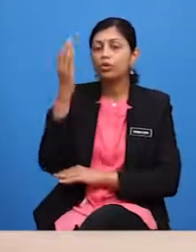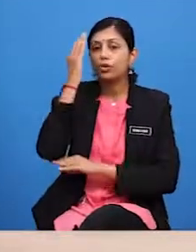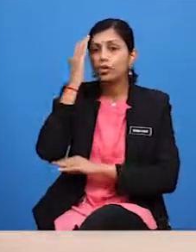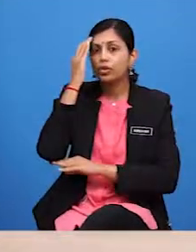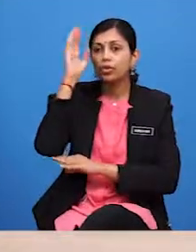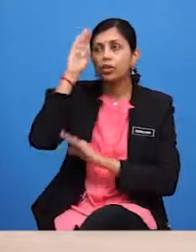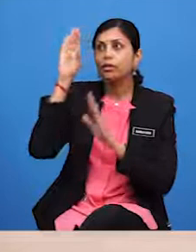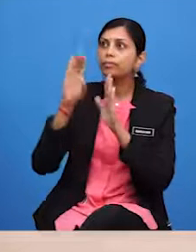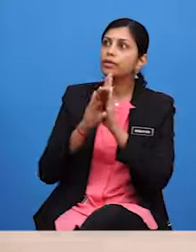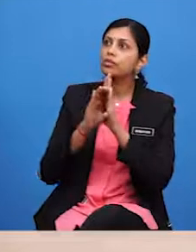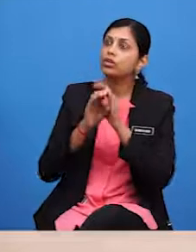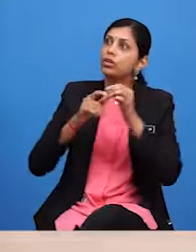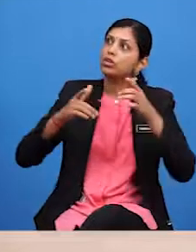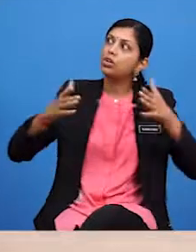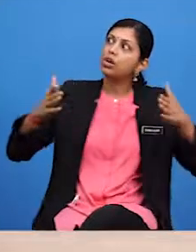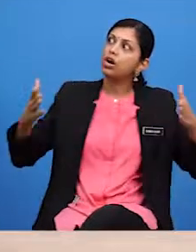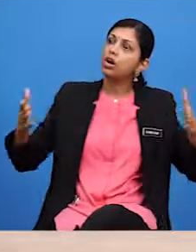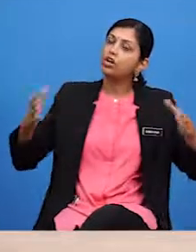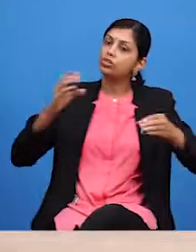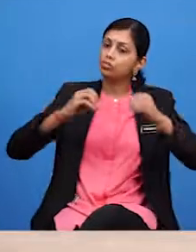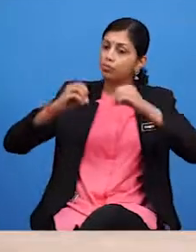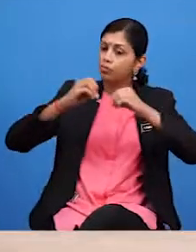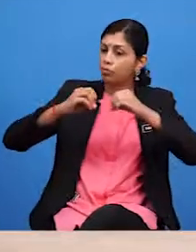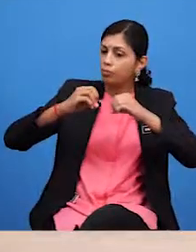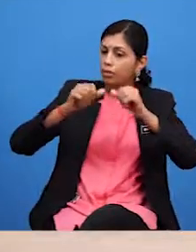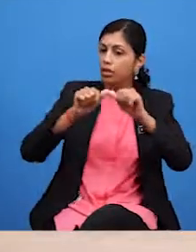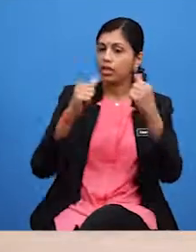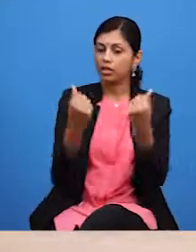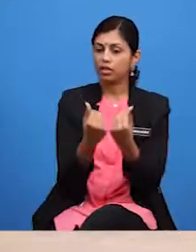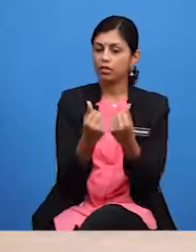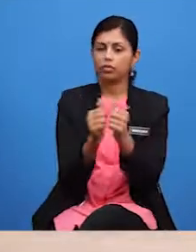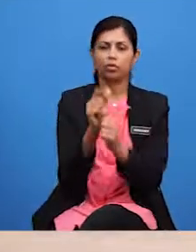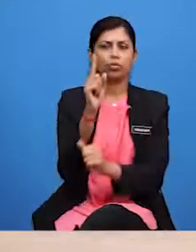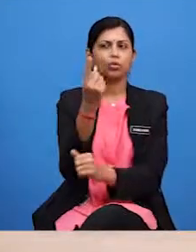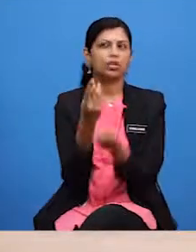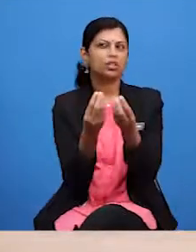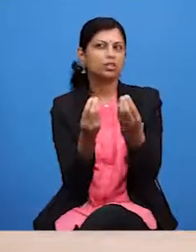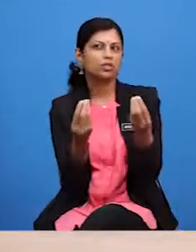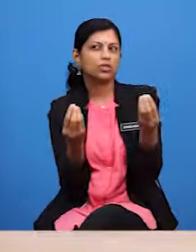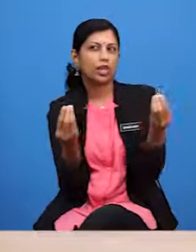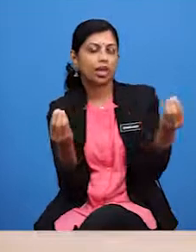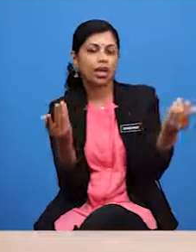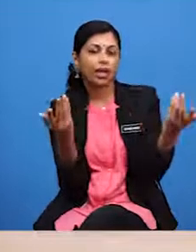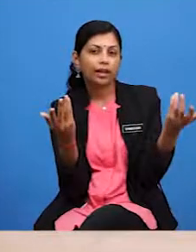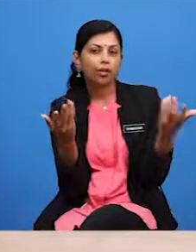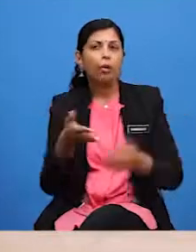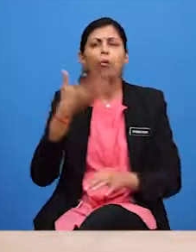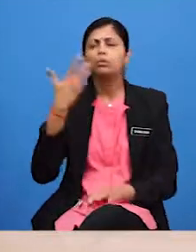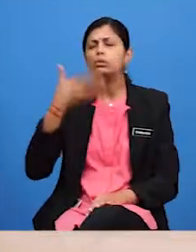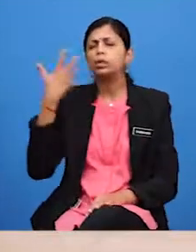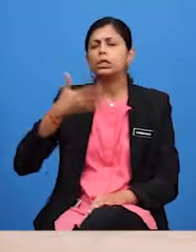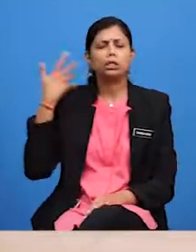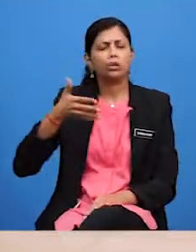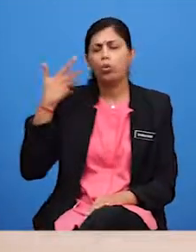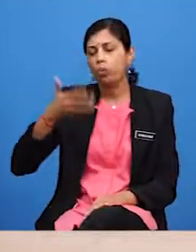the large, huge, empty area with only sand beneath our feet, the heat around